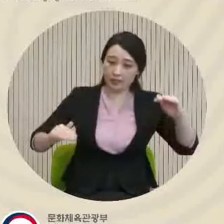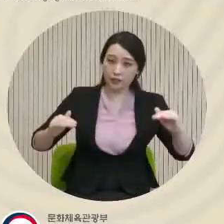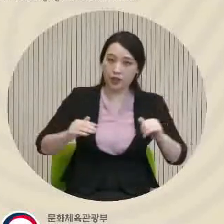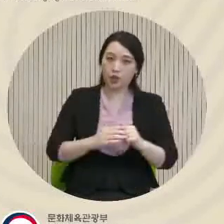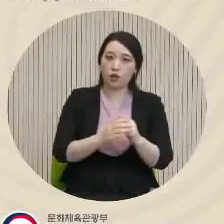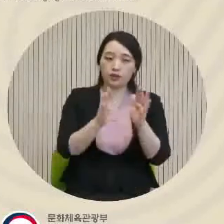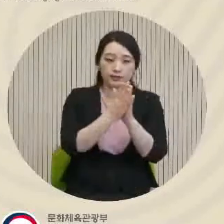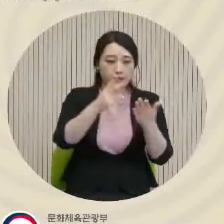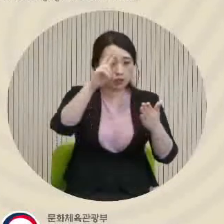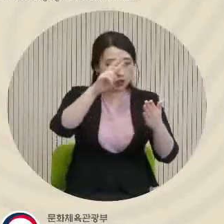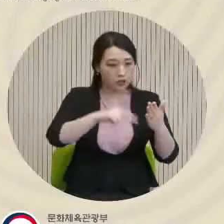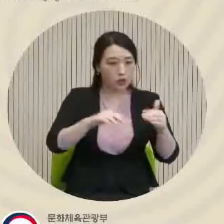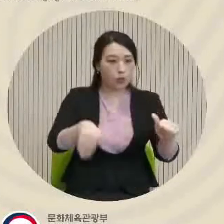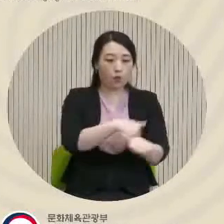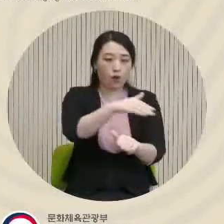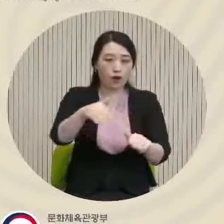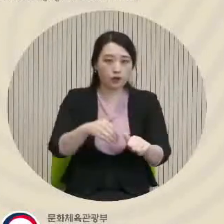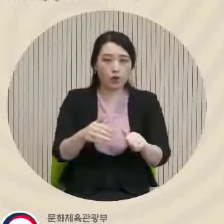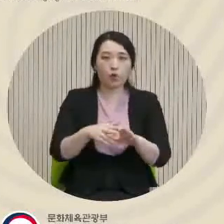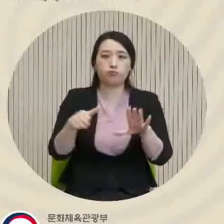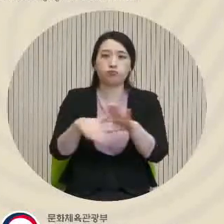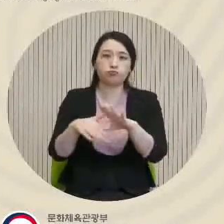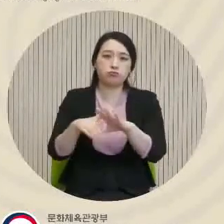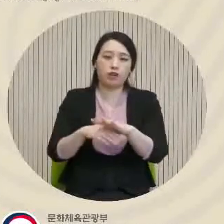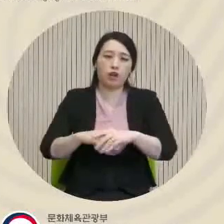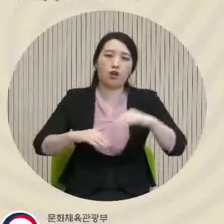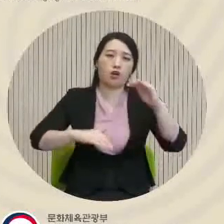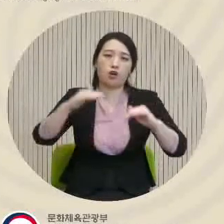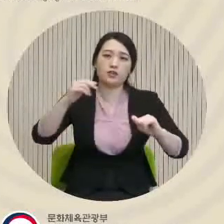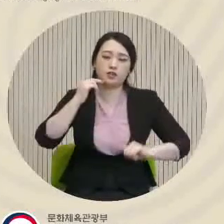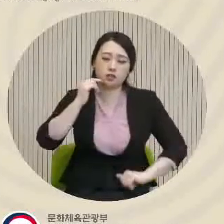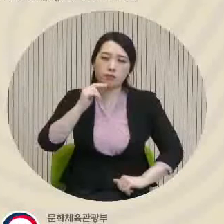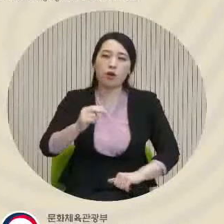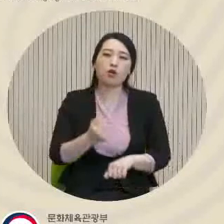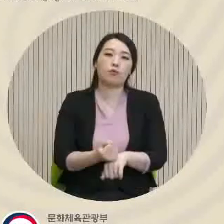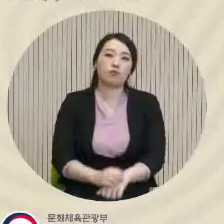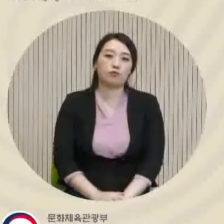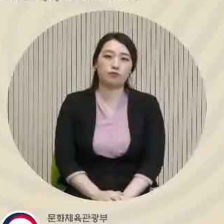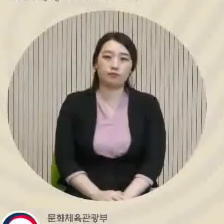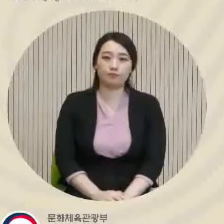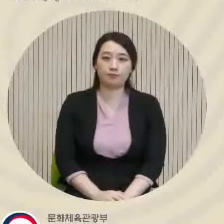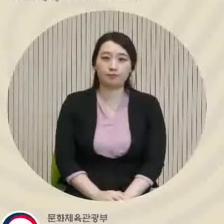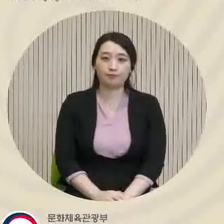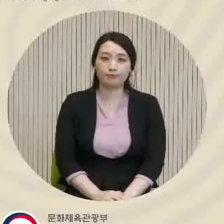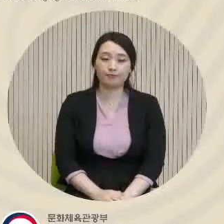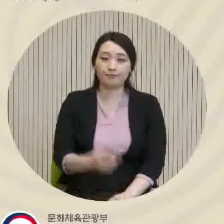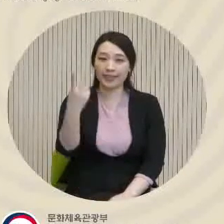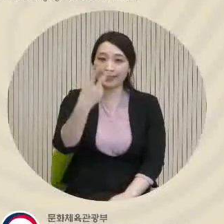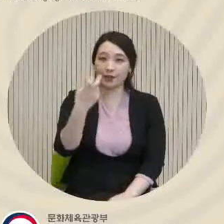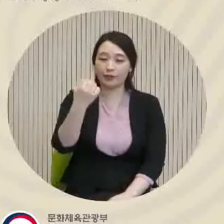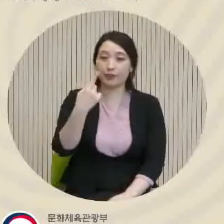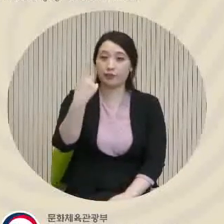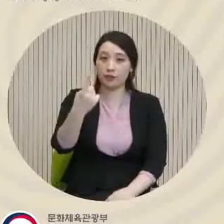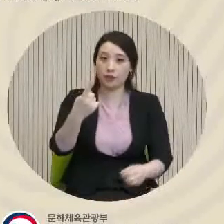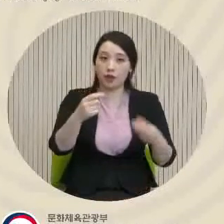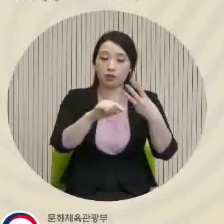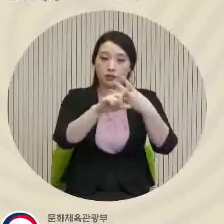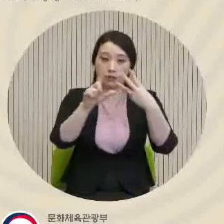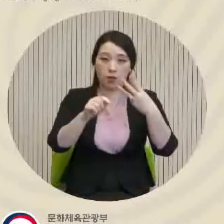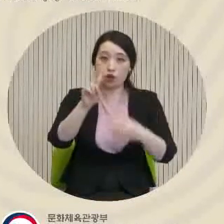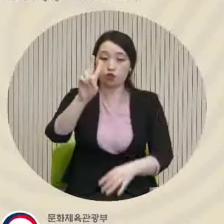parents. Reading environment, culture, and the skills may be further deepened because of these